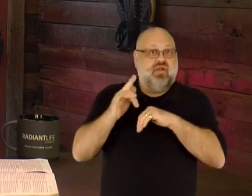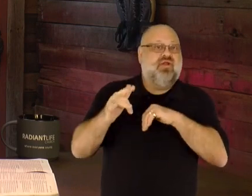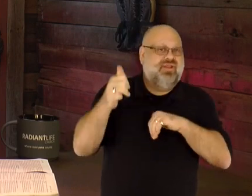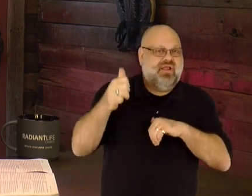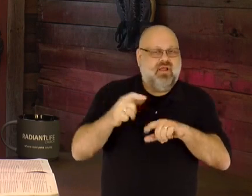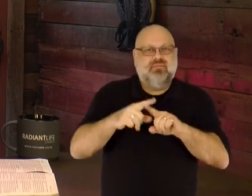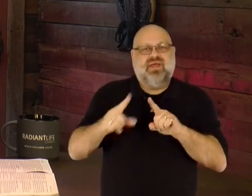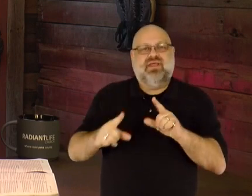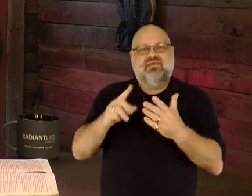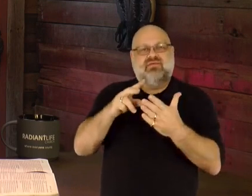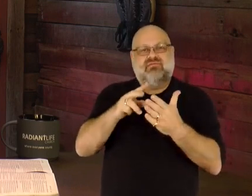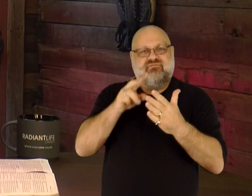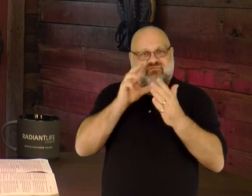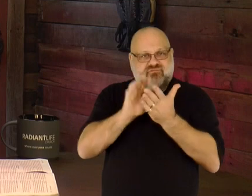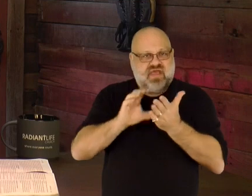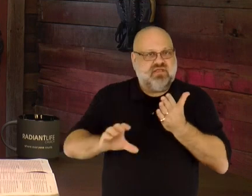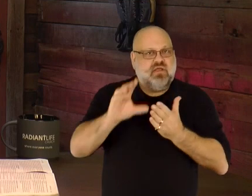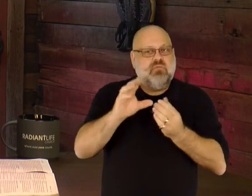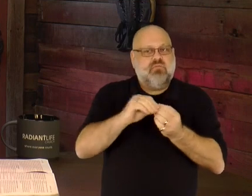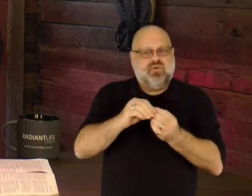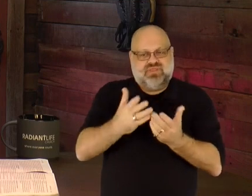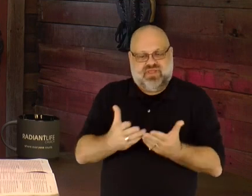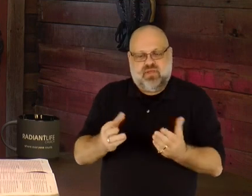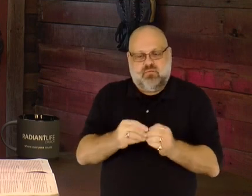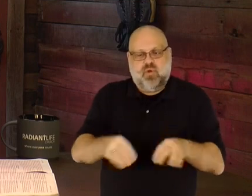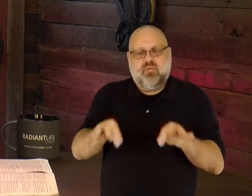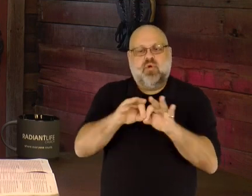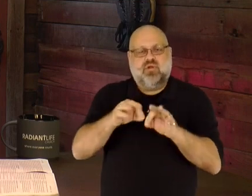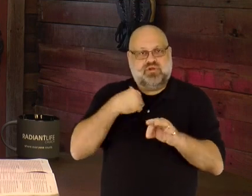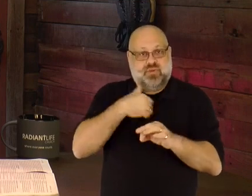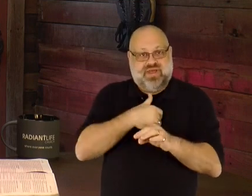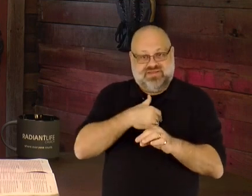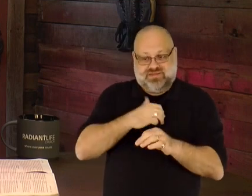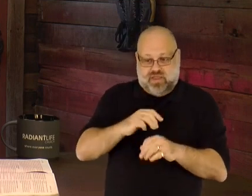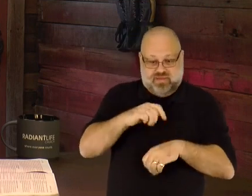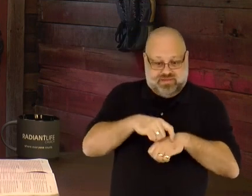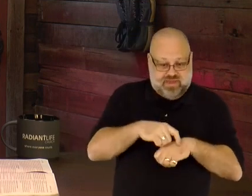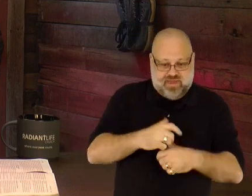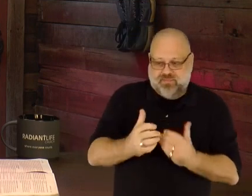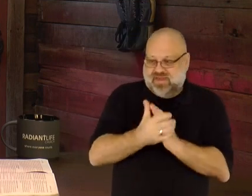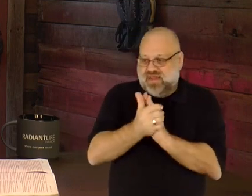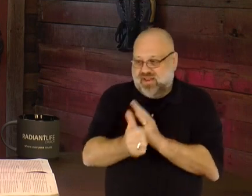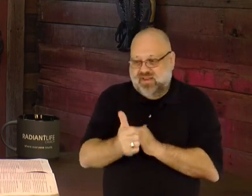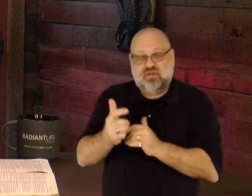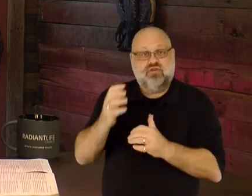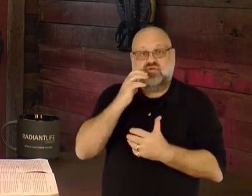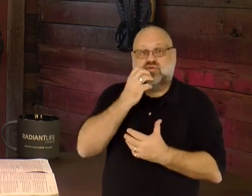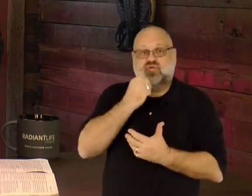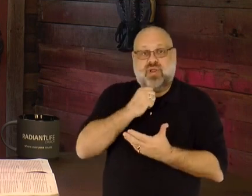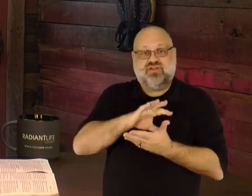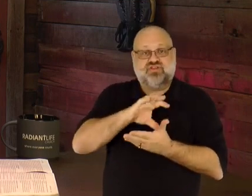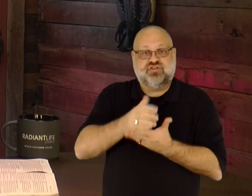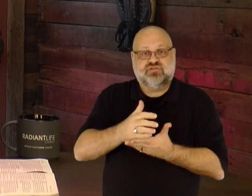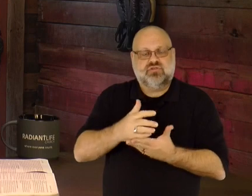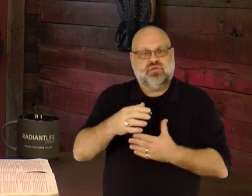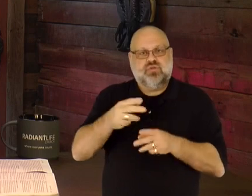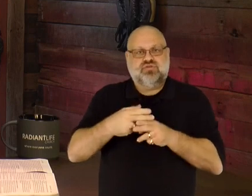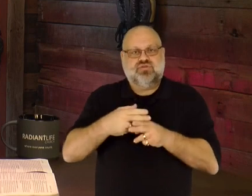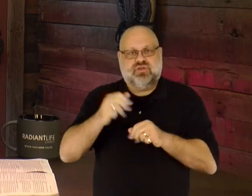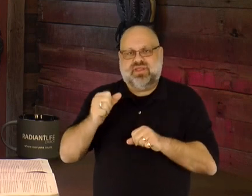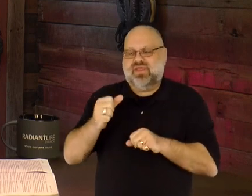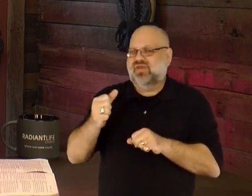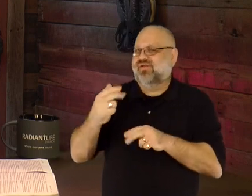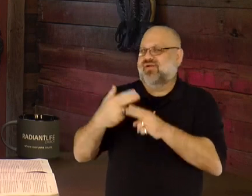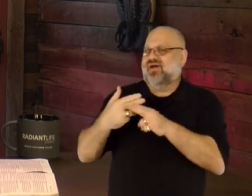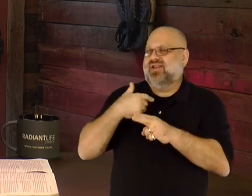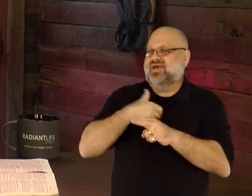things that matter most to us, our time, talent, and treasures. Pretty soon, we could be called sold out to